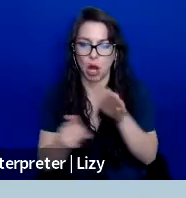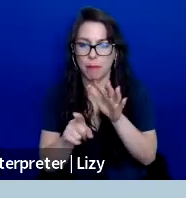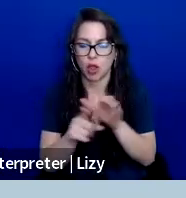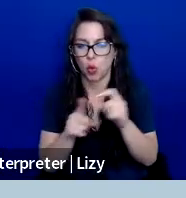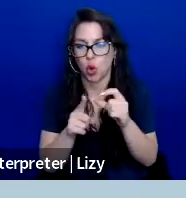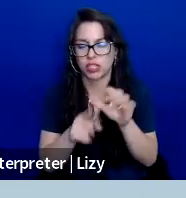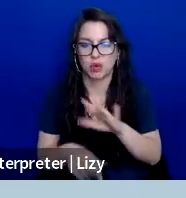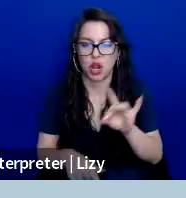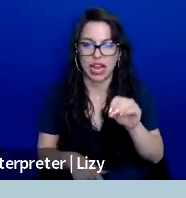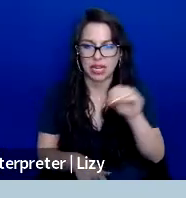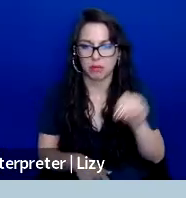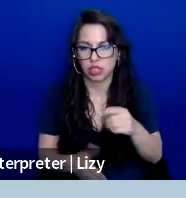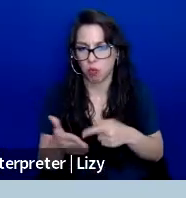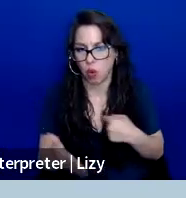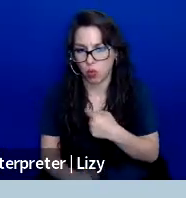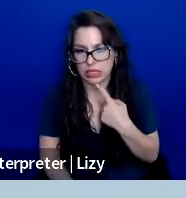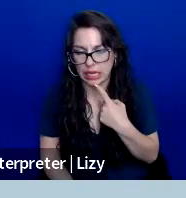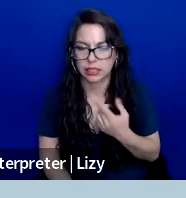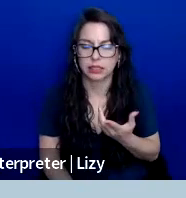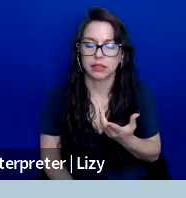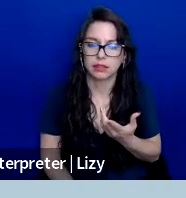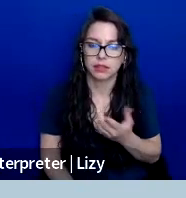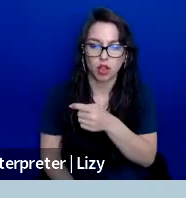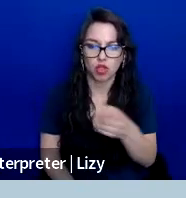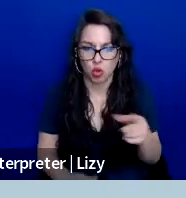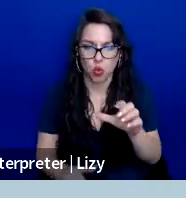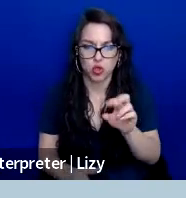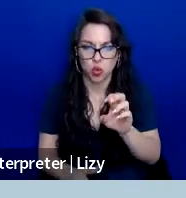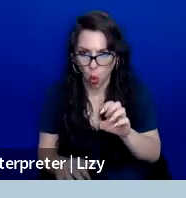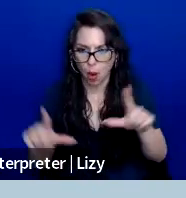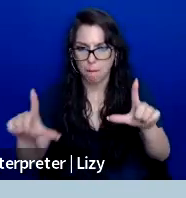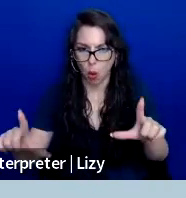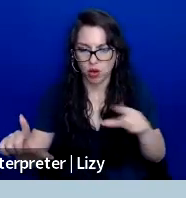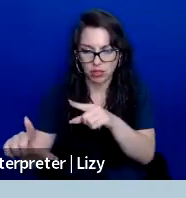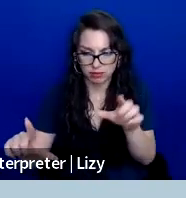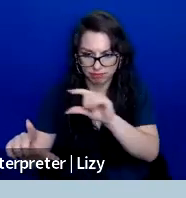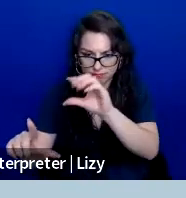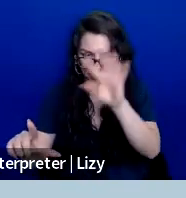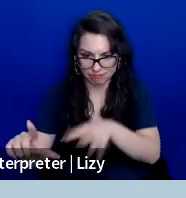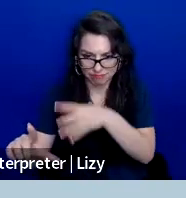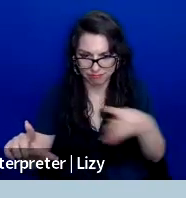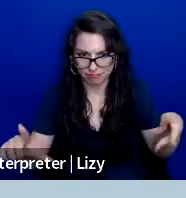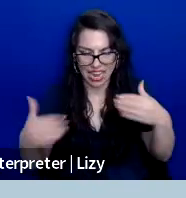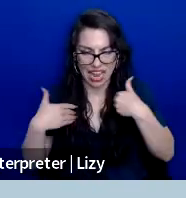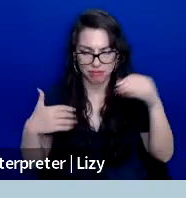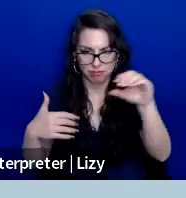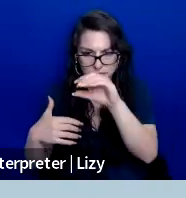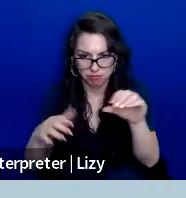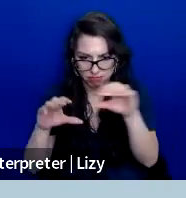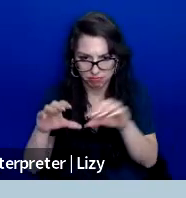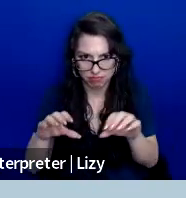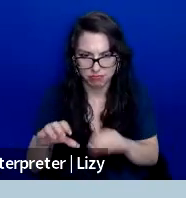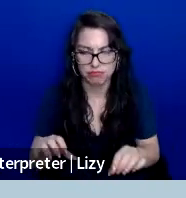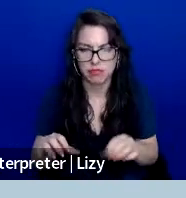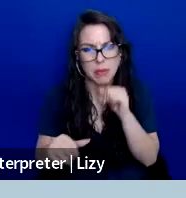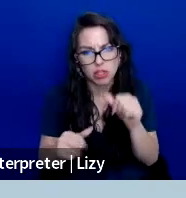say. So they hold a lot of power in them, and there's not that many of them.